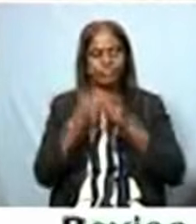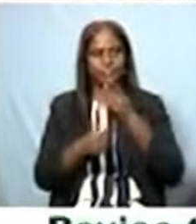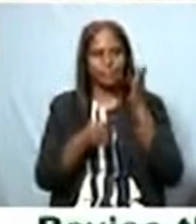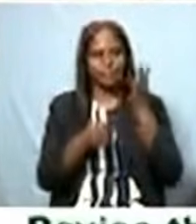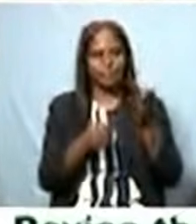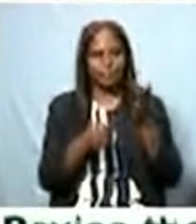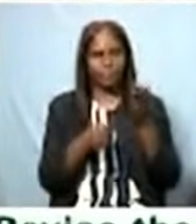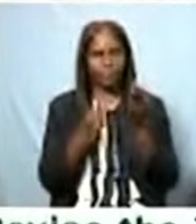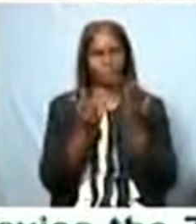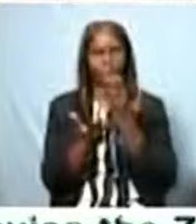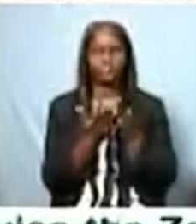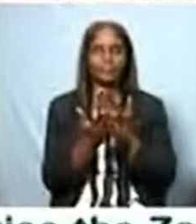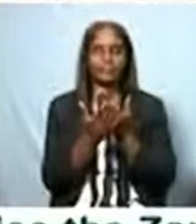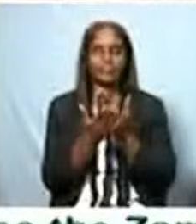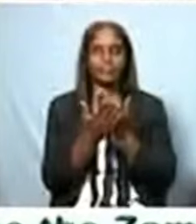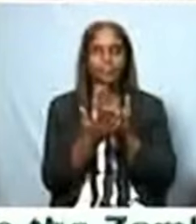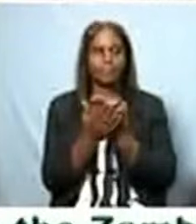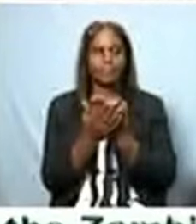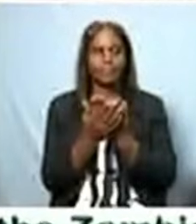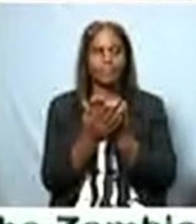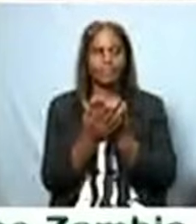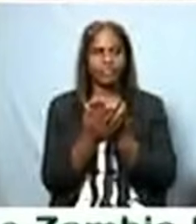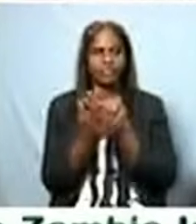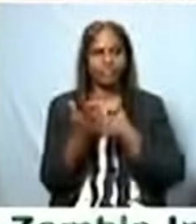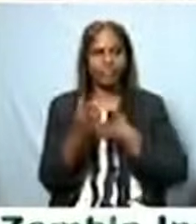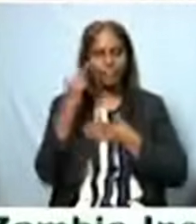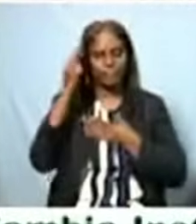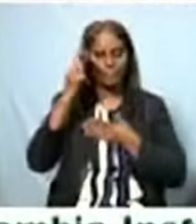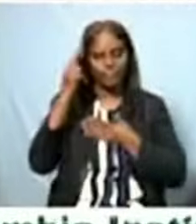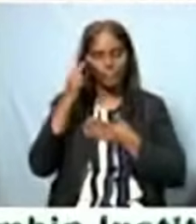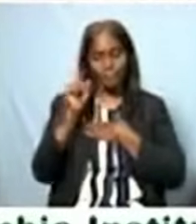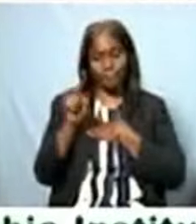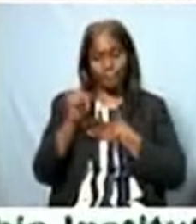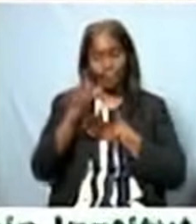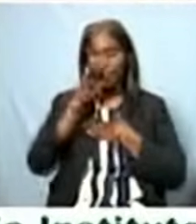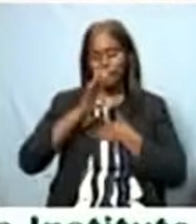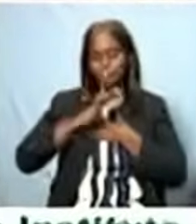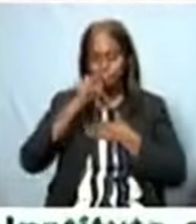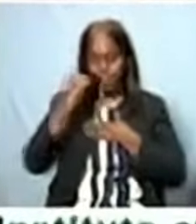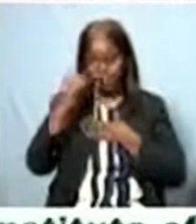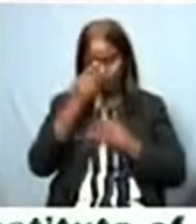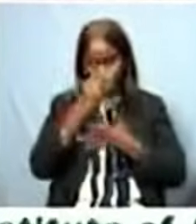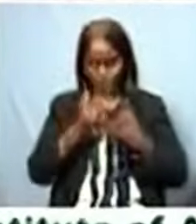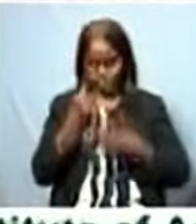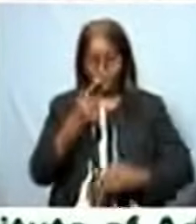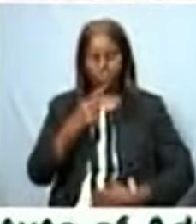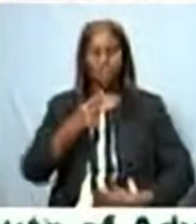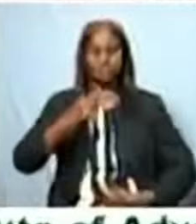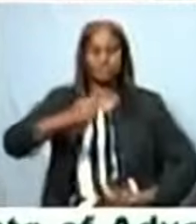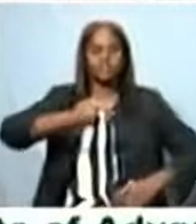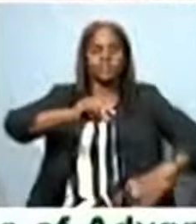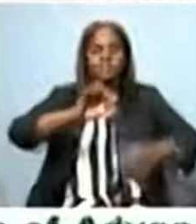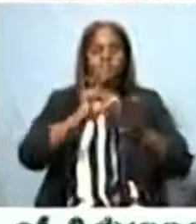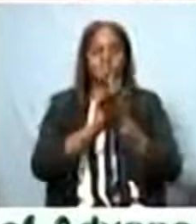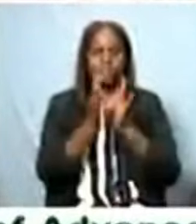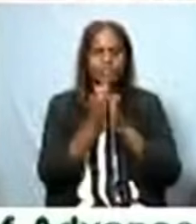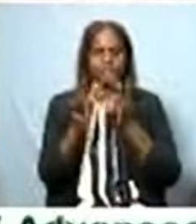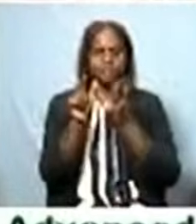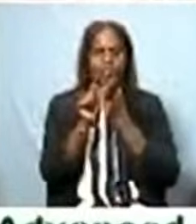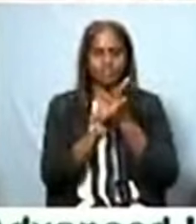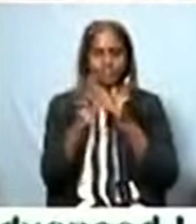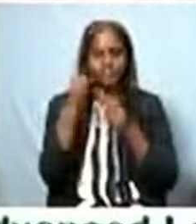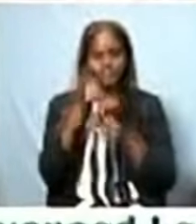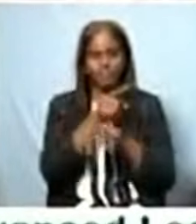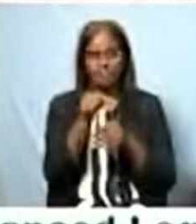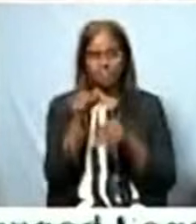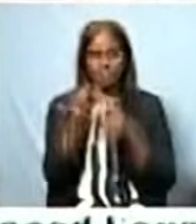from the motion. And my reasoning is this, Madam Speaker. For someone to become a lawyer, for them to